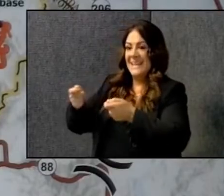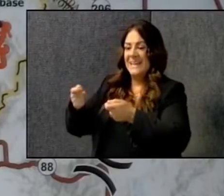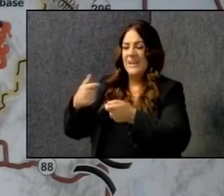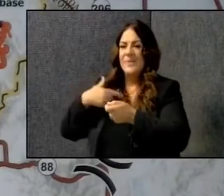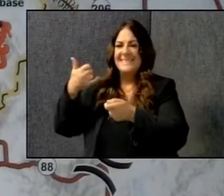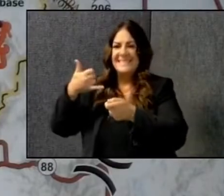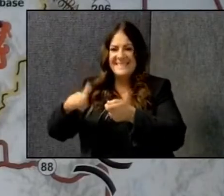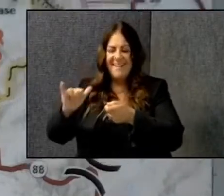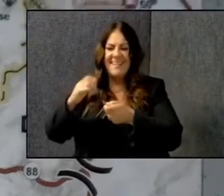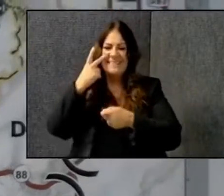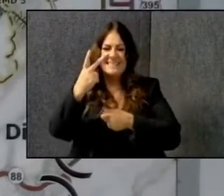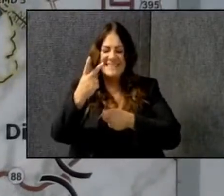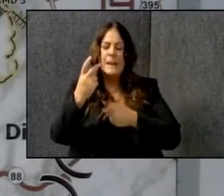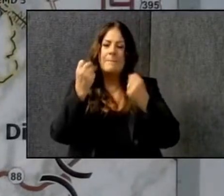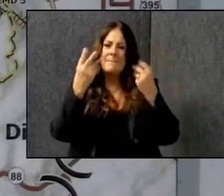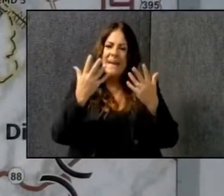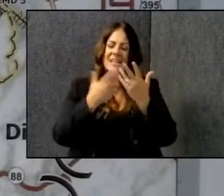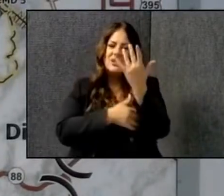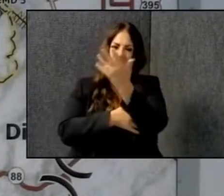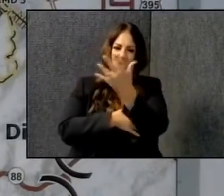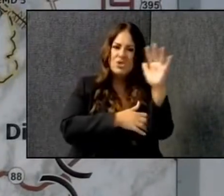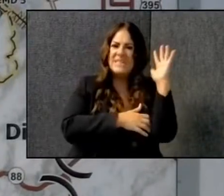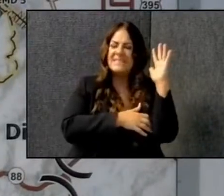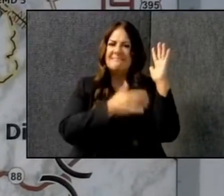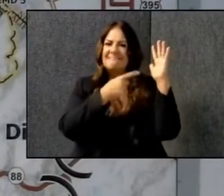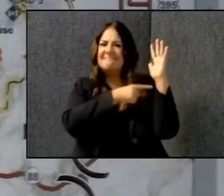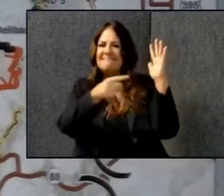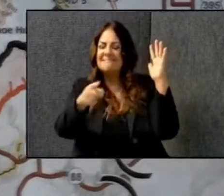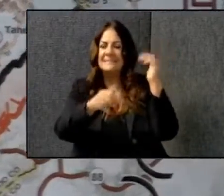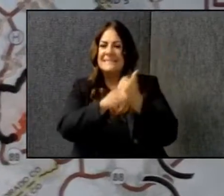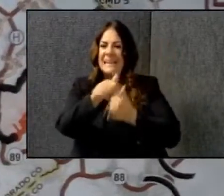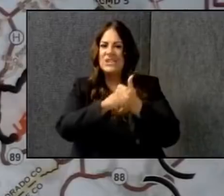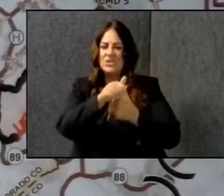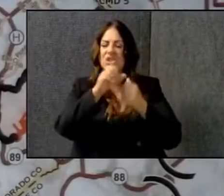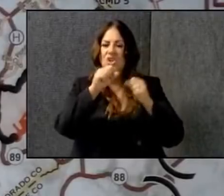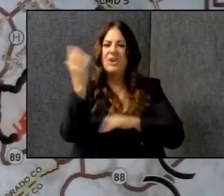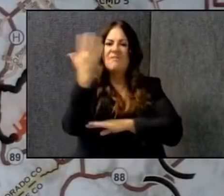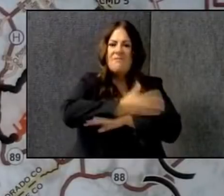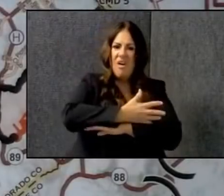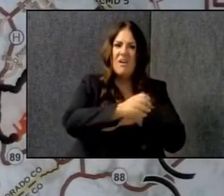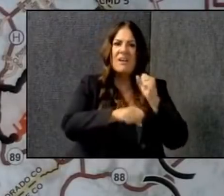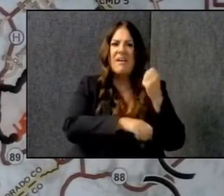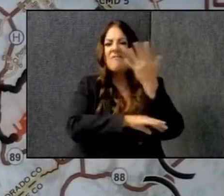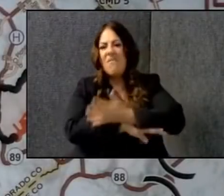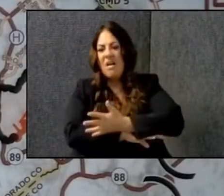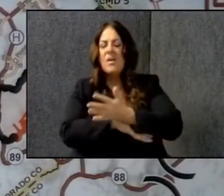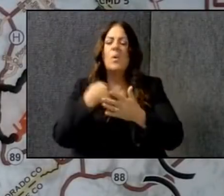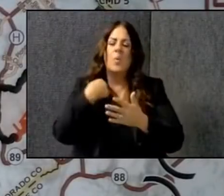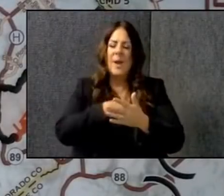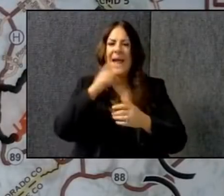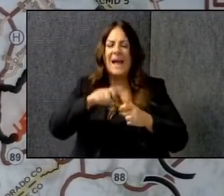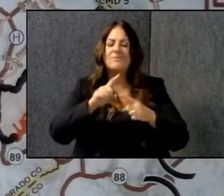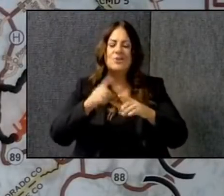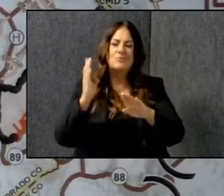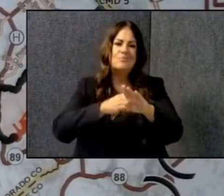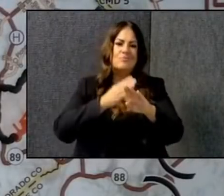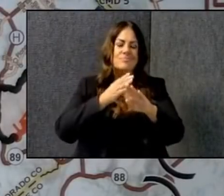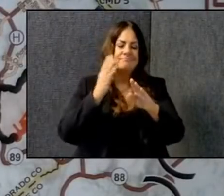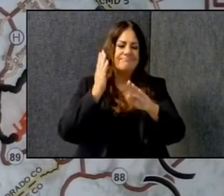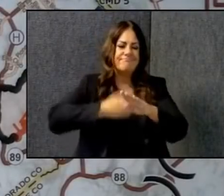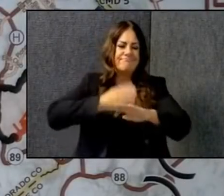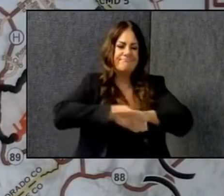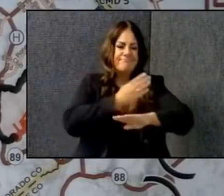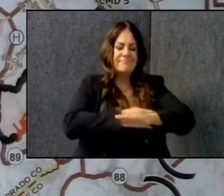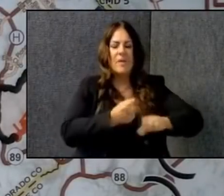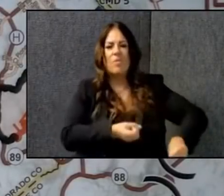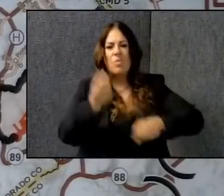the fire-weakened trees and all the other associated hazards that go along with that that are still giving us delays on being able to fully get this